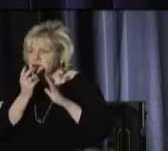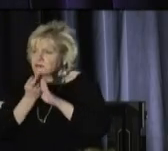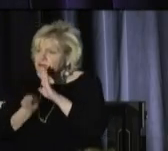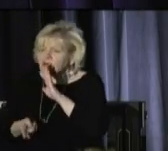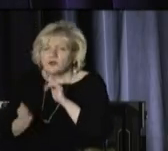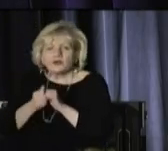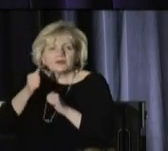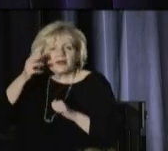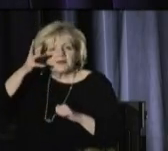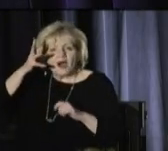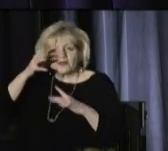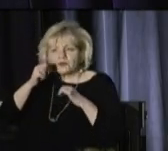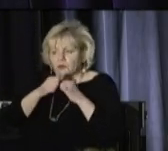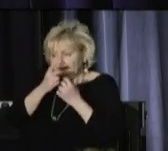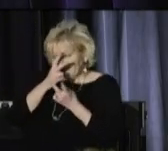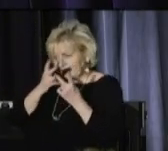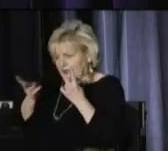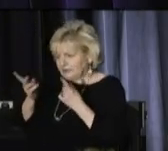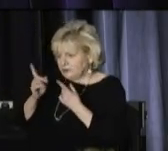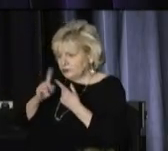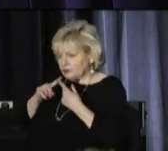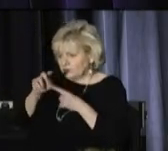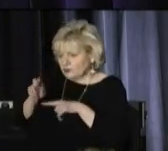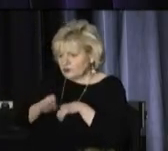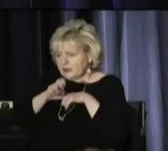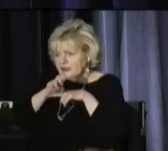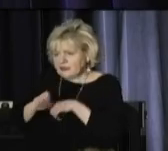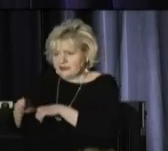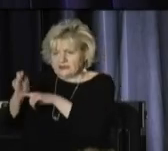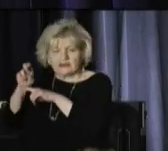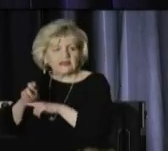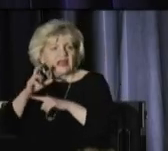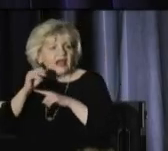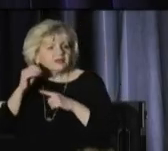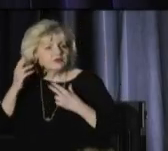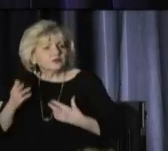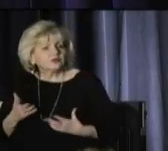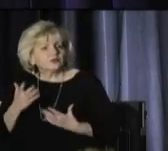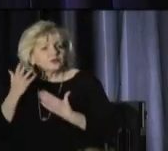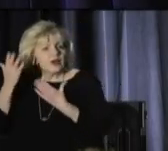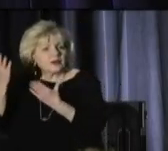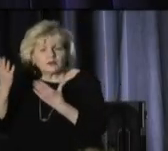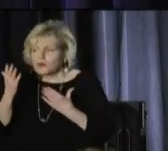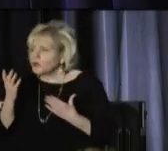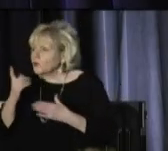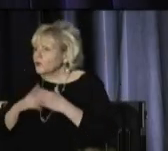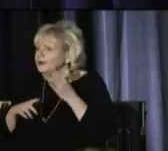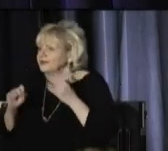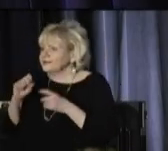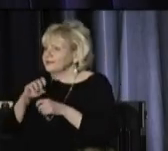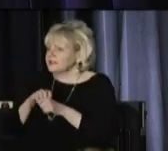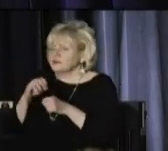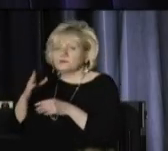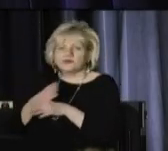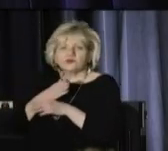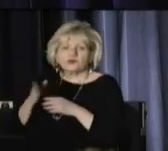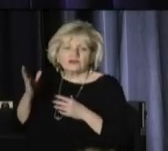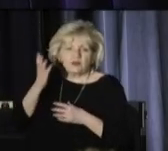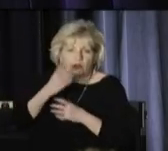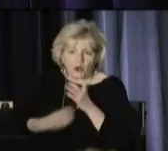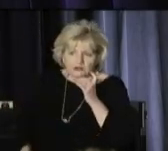weeds toward scythe, a swinging toward recompense, what's held in the bubble between loss